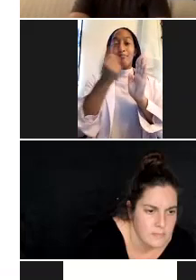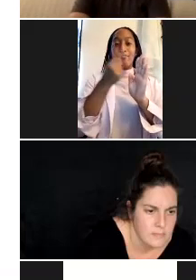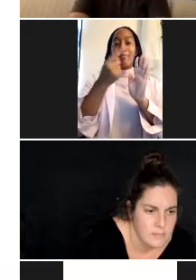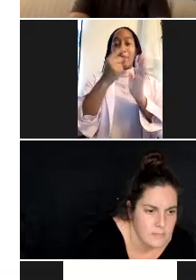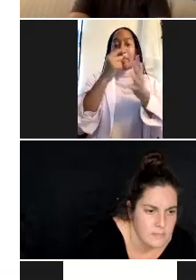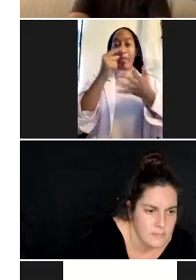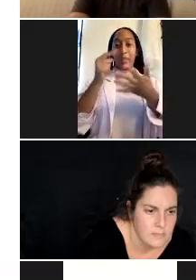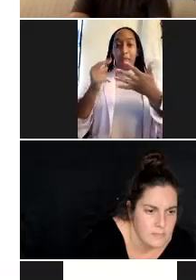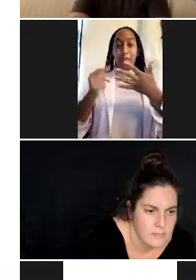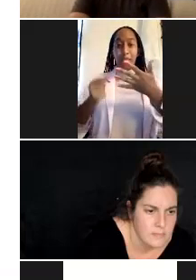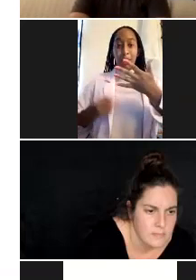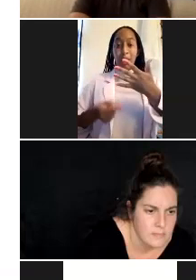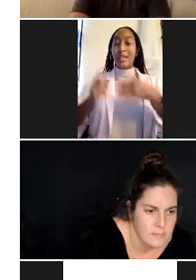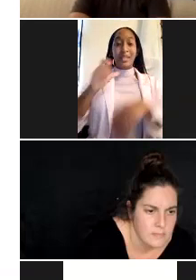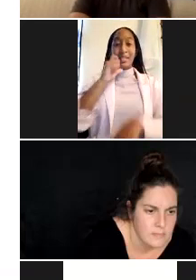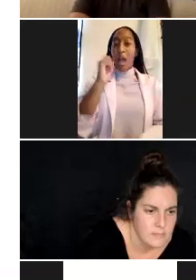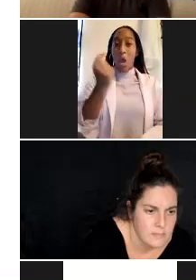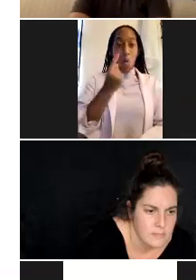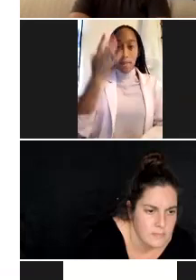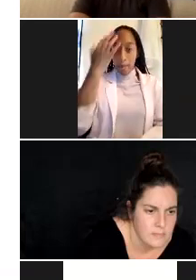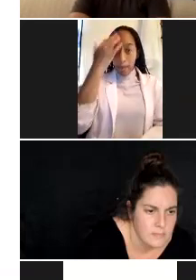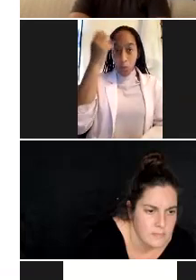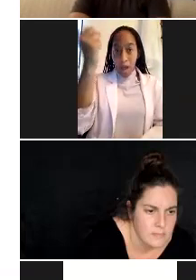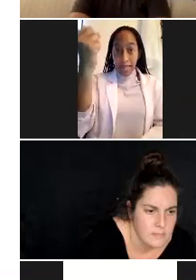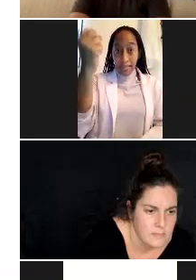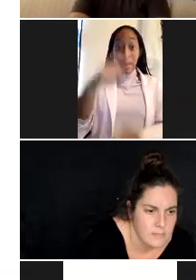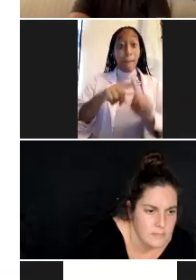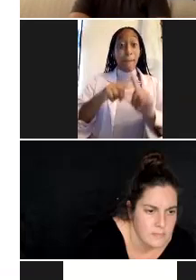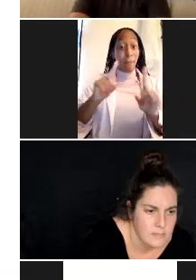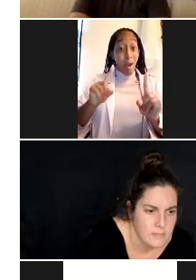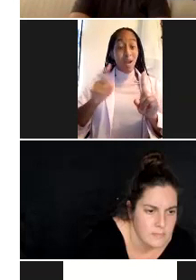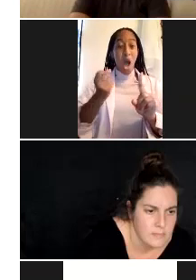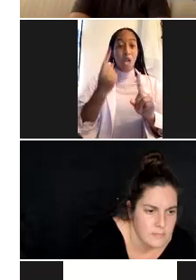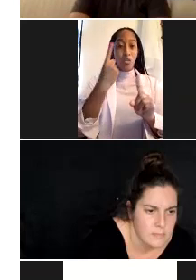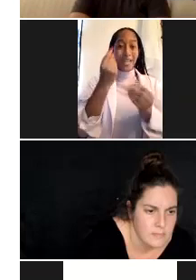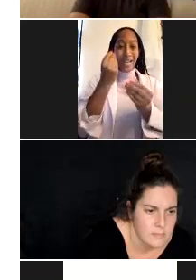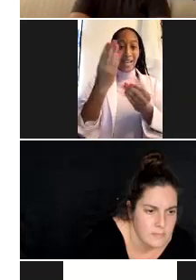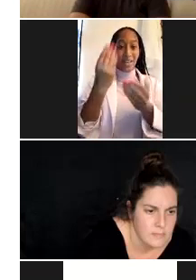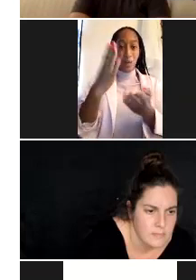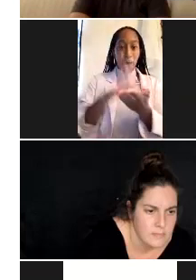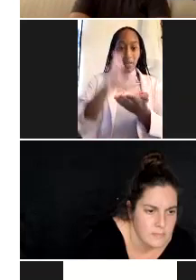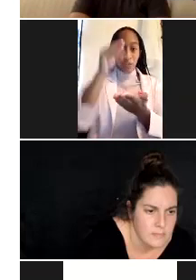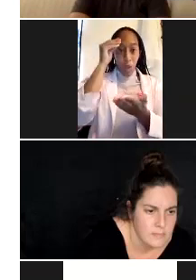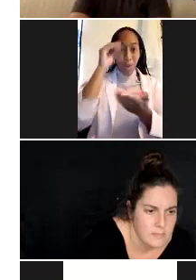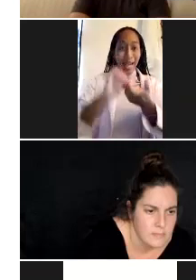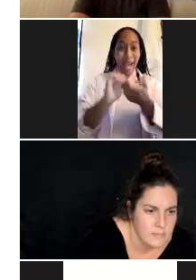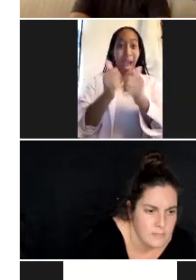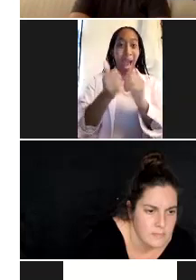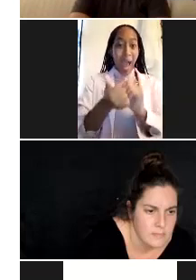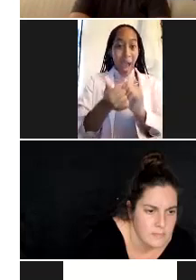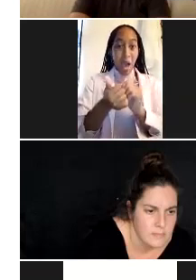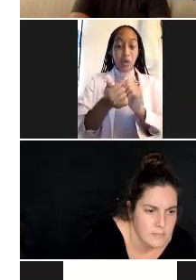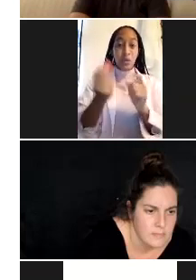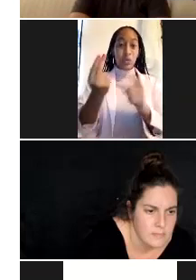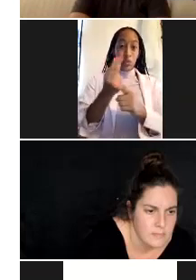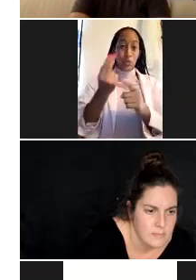something that you might have read somewhere. It's actually applying the information, that we've been dealing with in